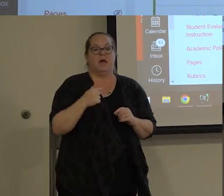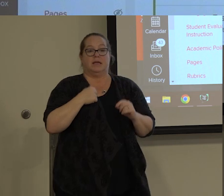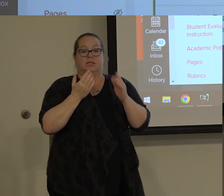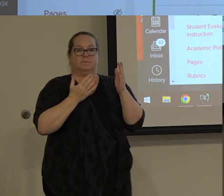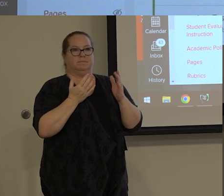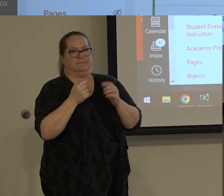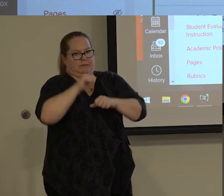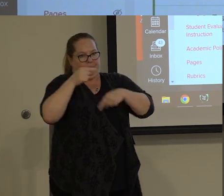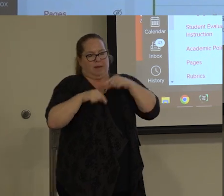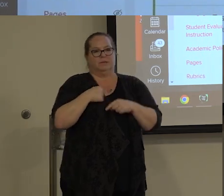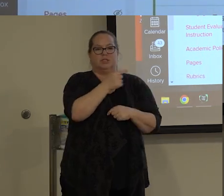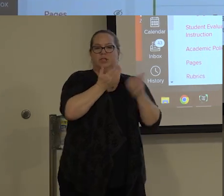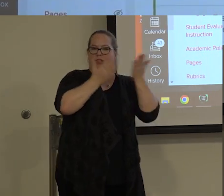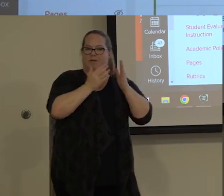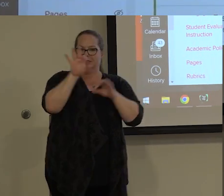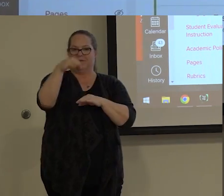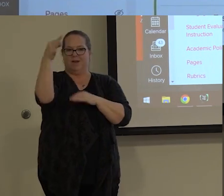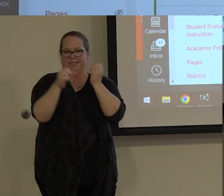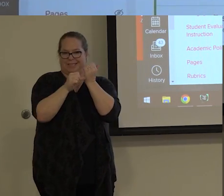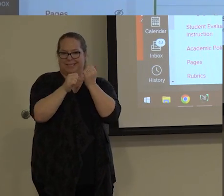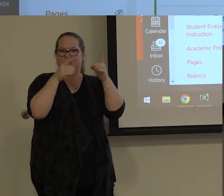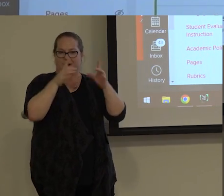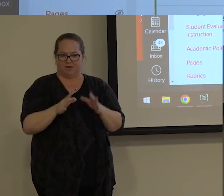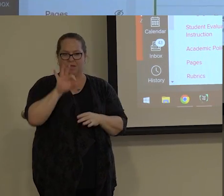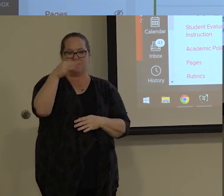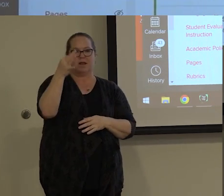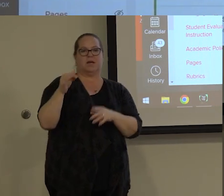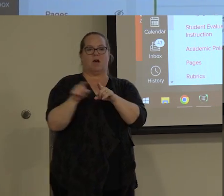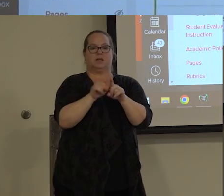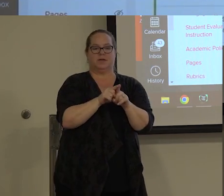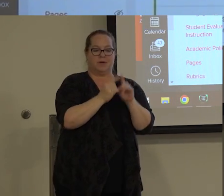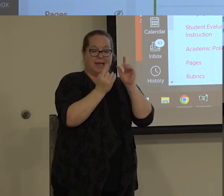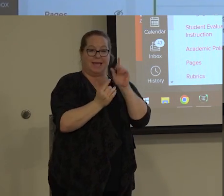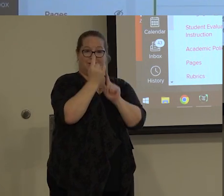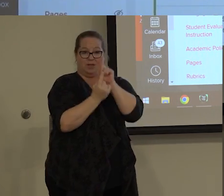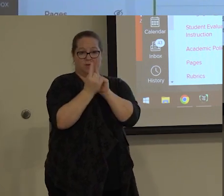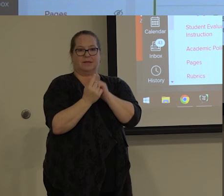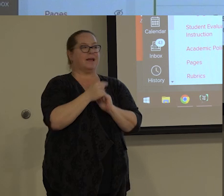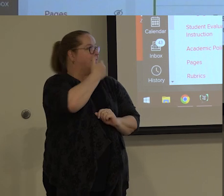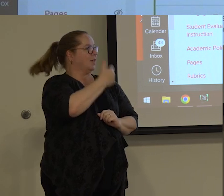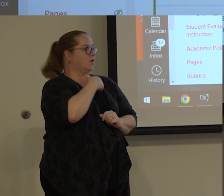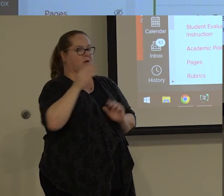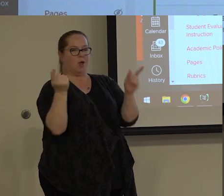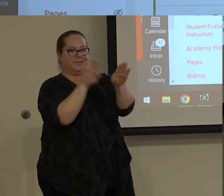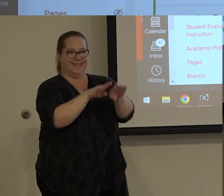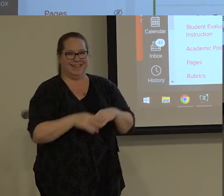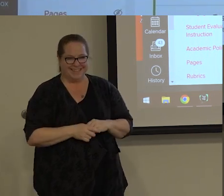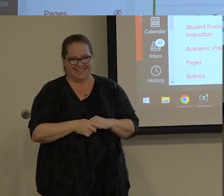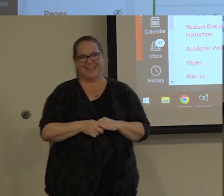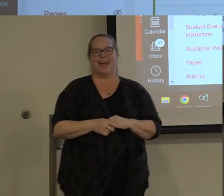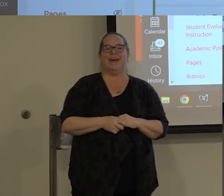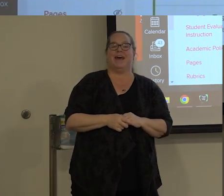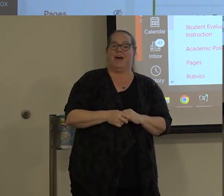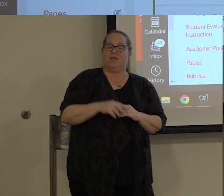as the Assistant Director of the Basic French Language Program and of French Individualized Instruction for many years. Thank you for closing that. The nature